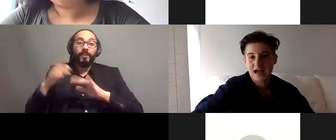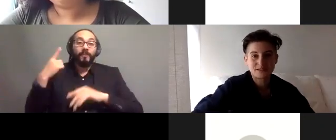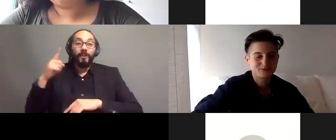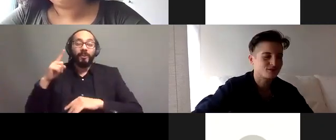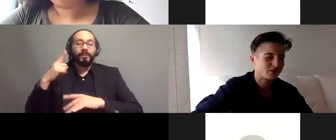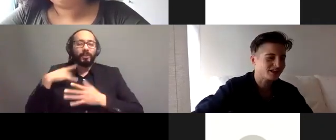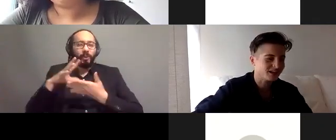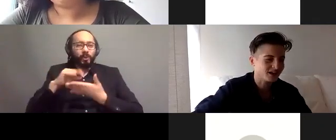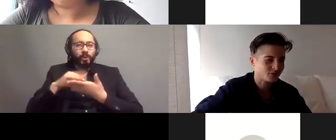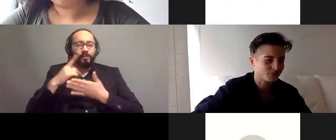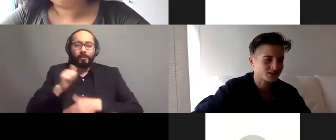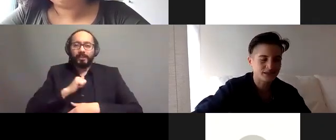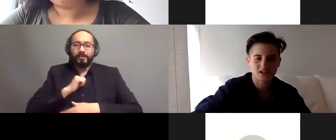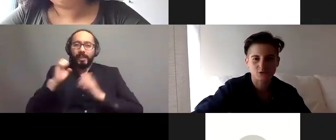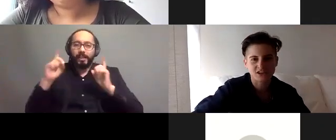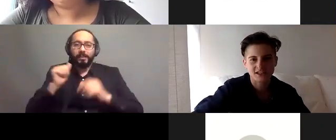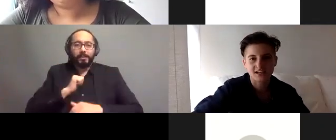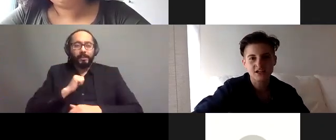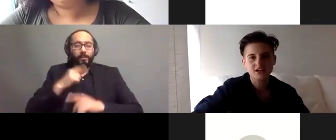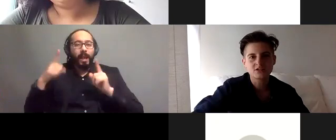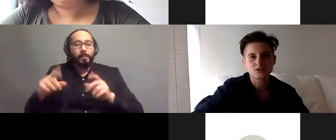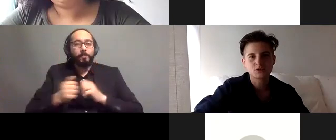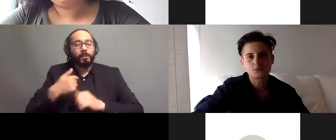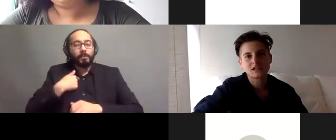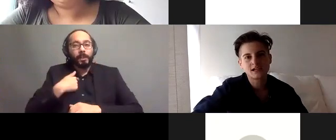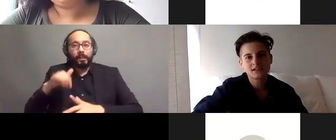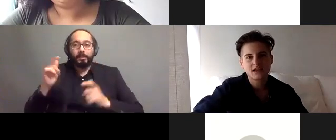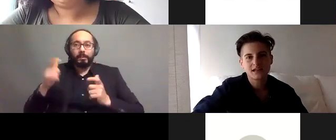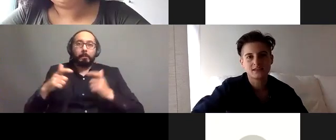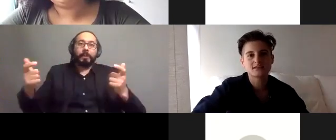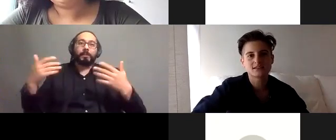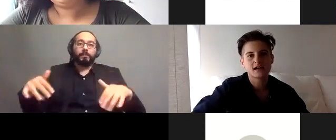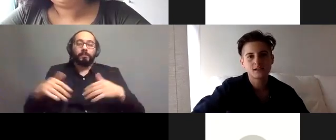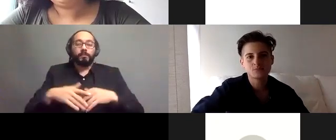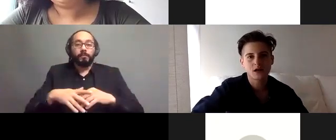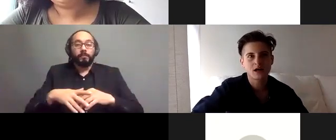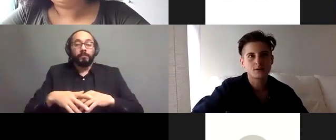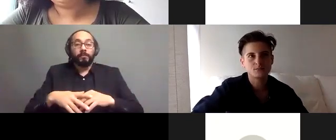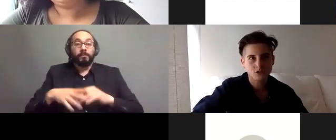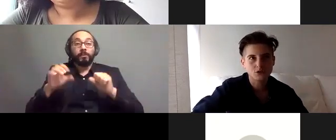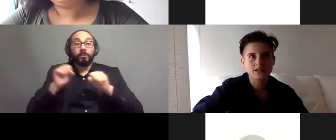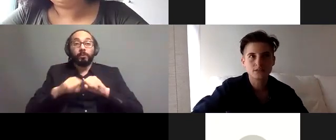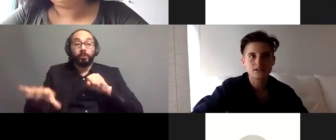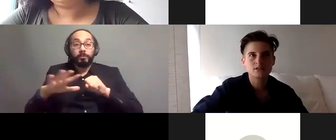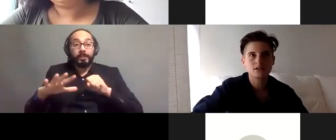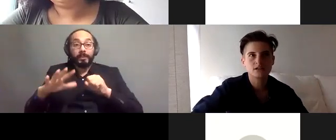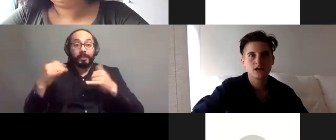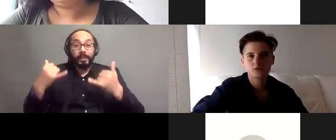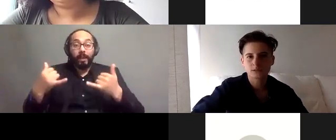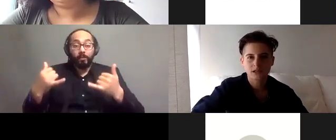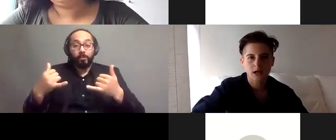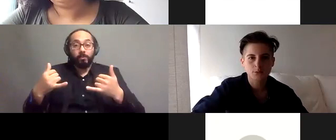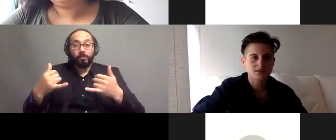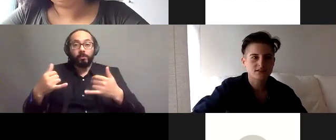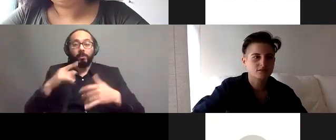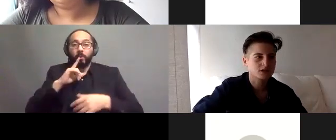what's happening with me, has been a huge thing. Social media in this time too has been a really